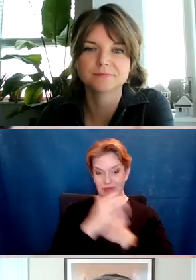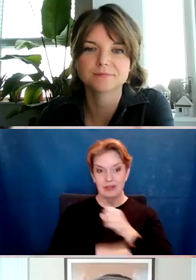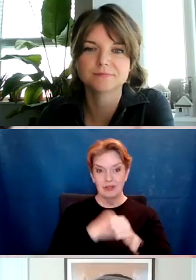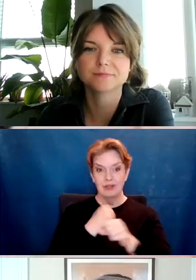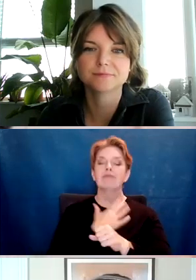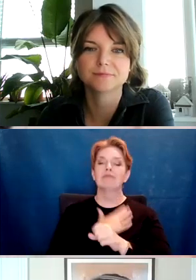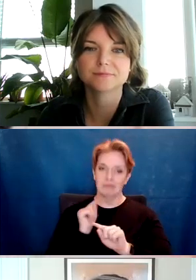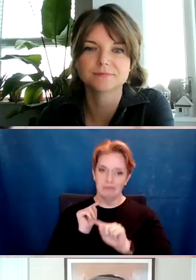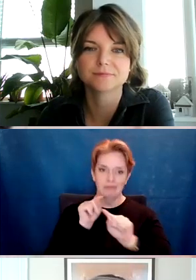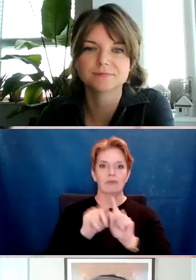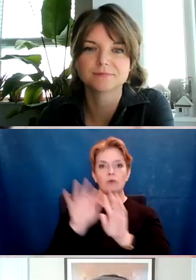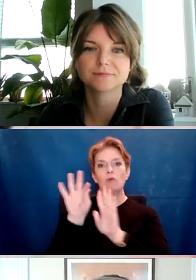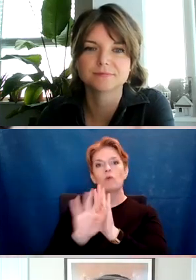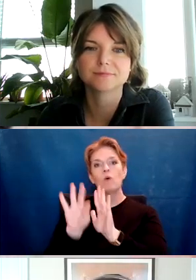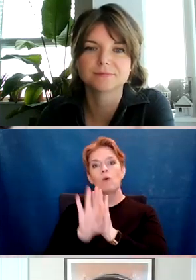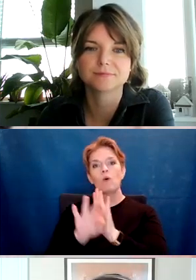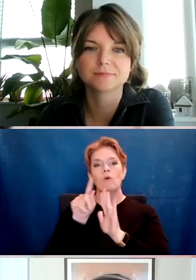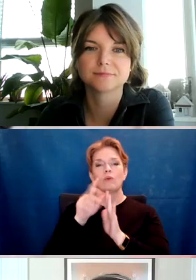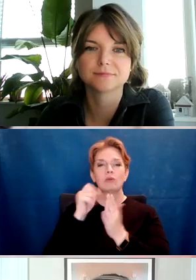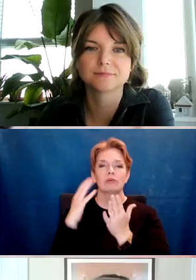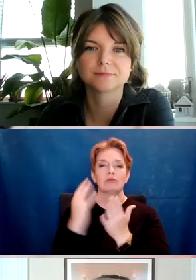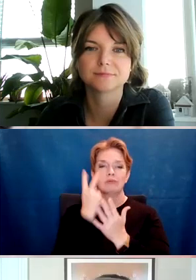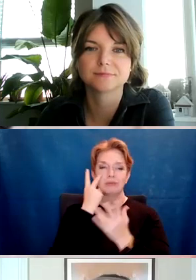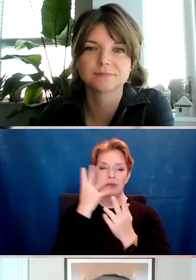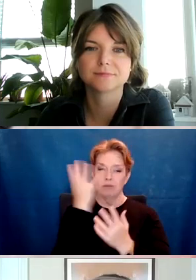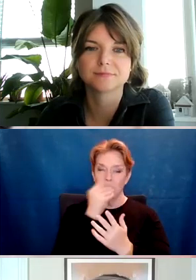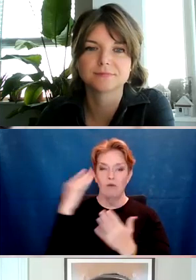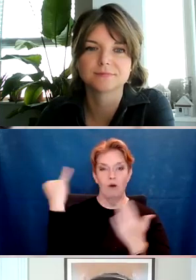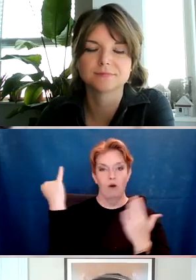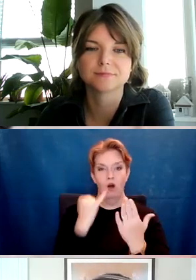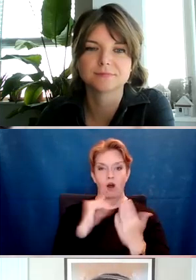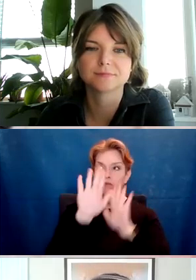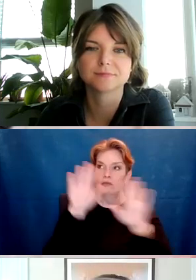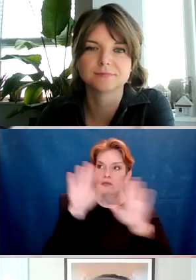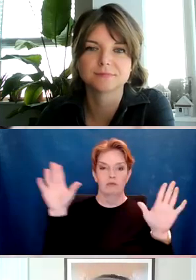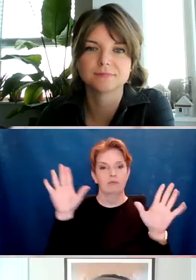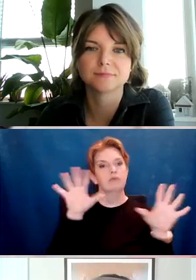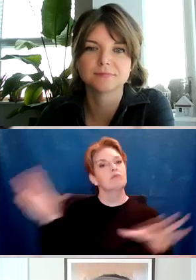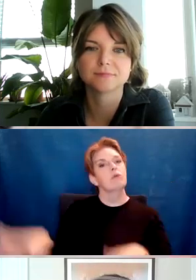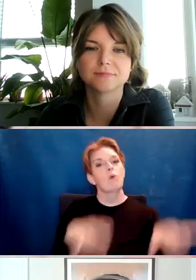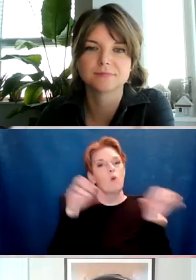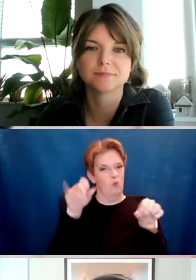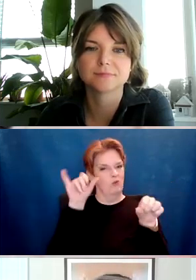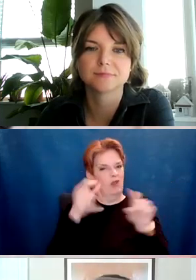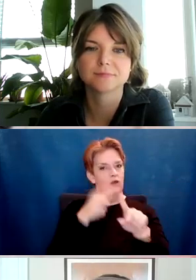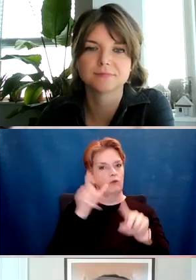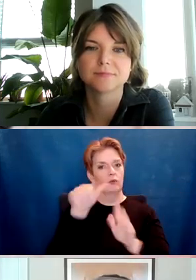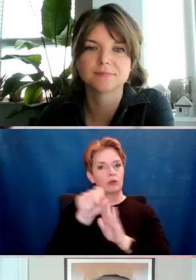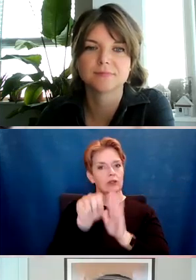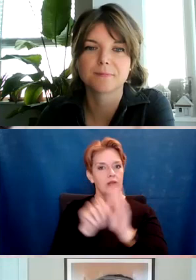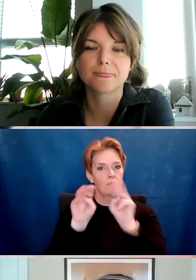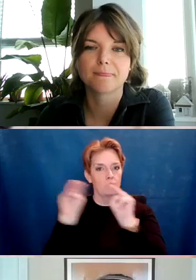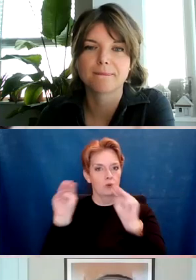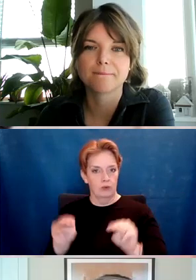you to New Orleans, where you can take in a wonderful exhibition of her works organized by the Louisiana State Museum and on view